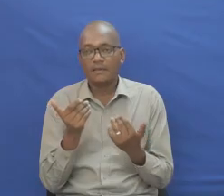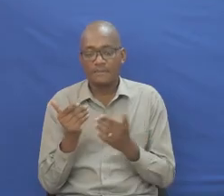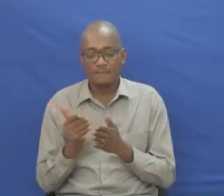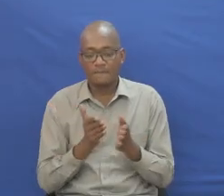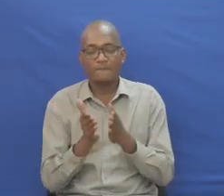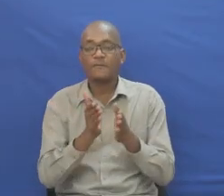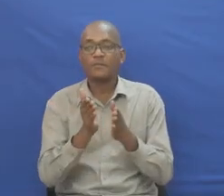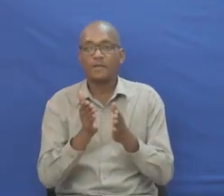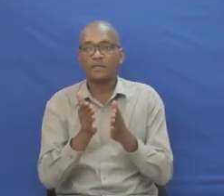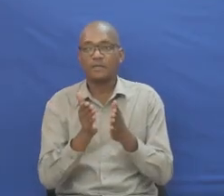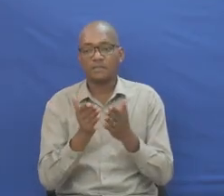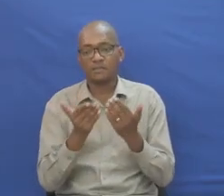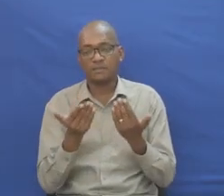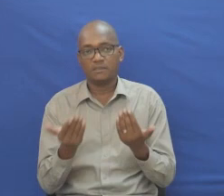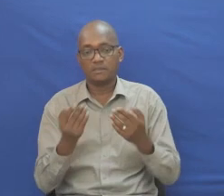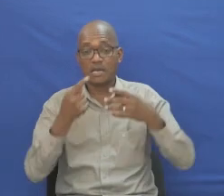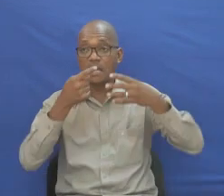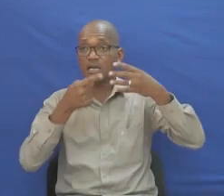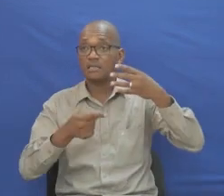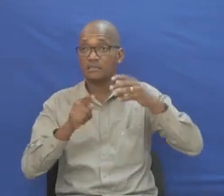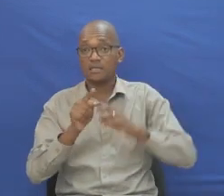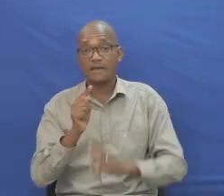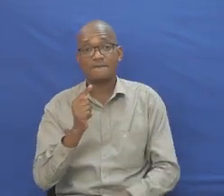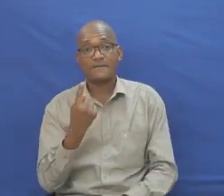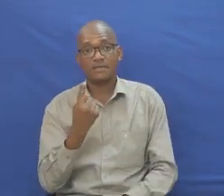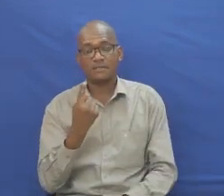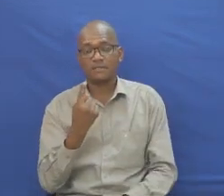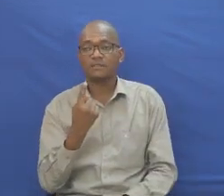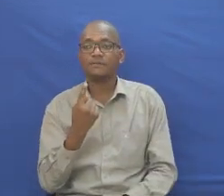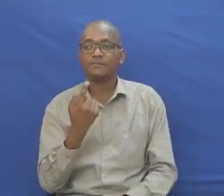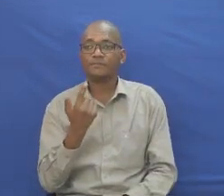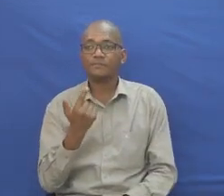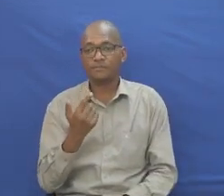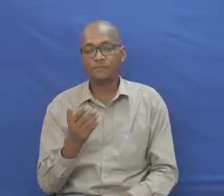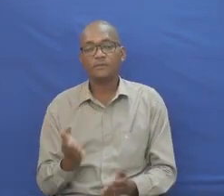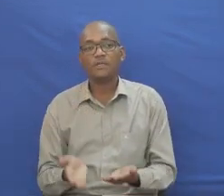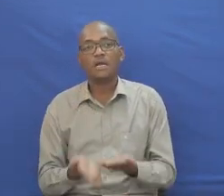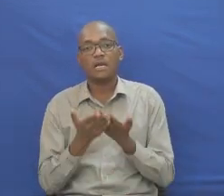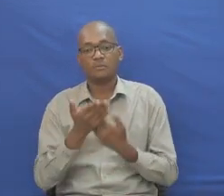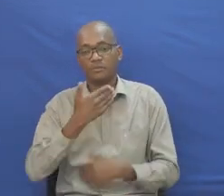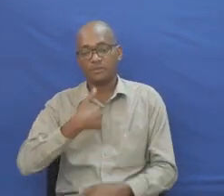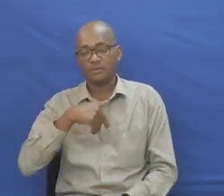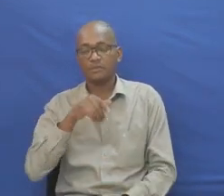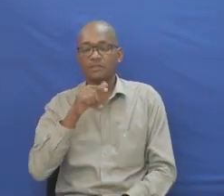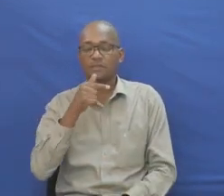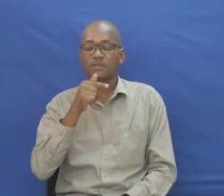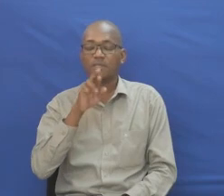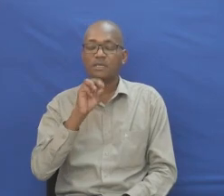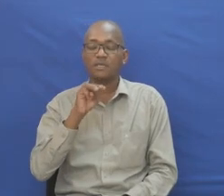these are the first terms that can help us to know. The first thing, it is known